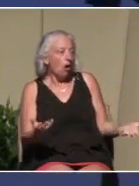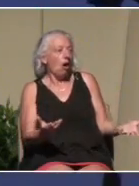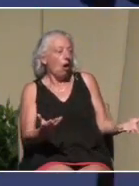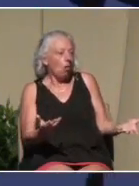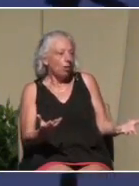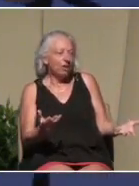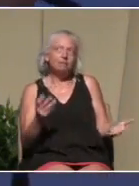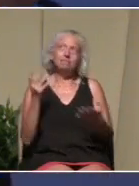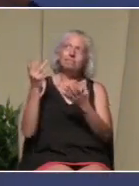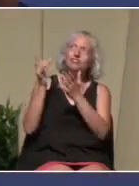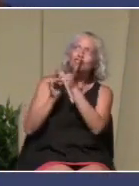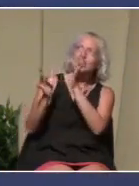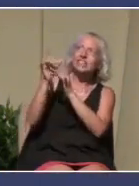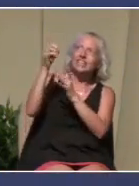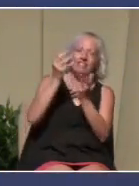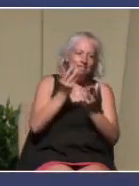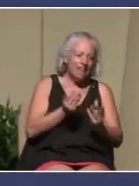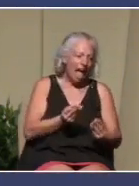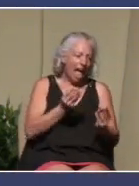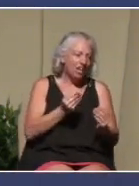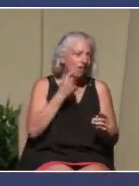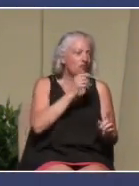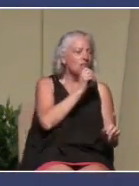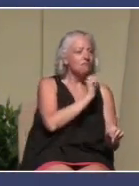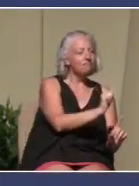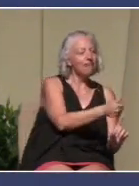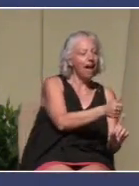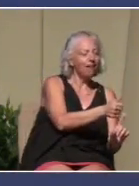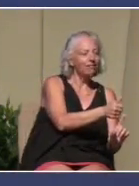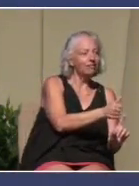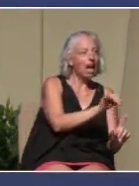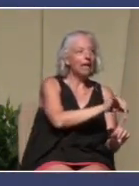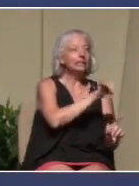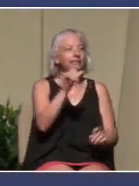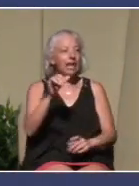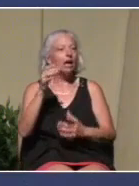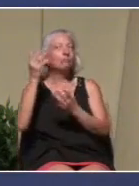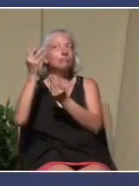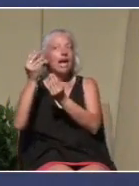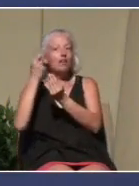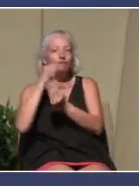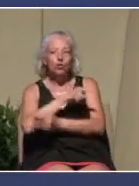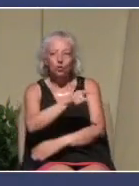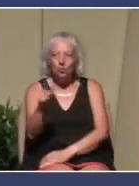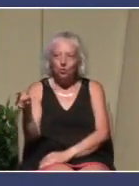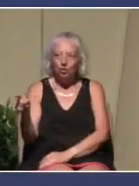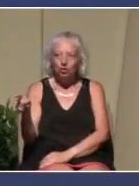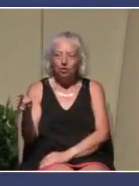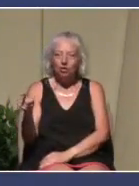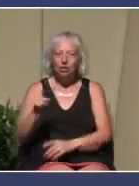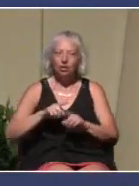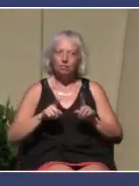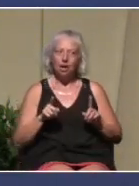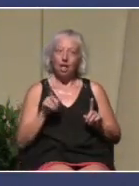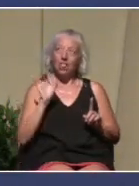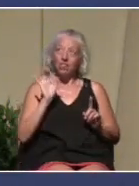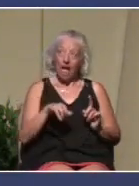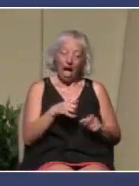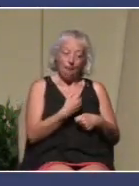The tenderness of Jesus toward that 10-year-old, it's the same tenderness he has toward you. But what's really amazing is that didn't make this person a